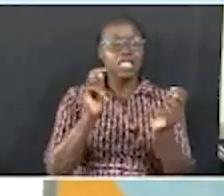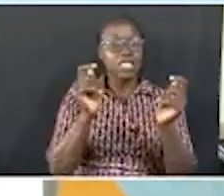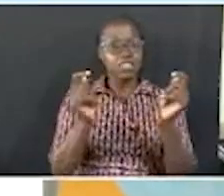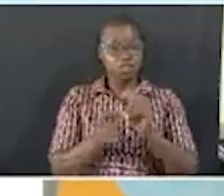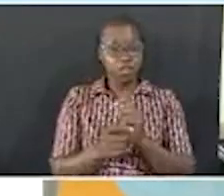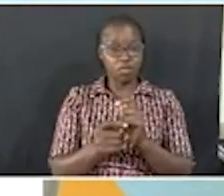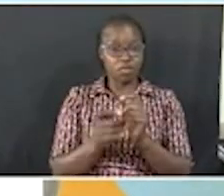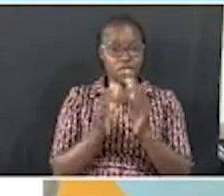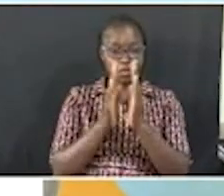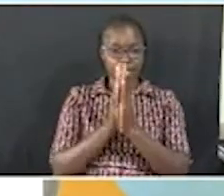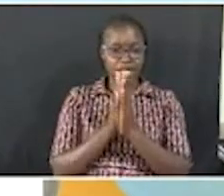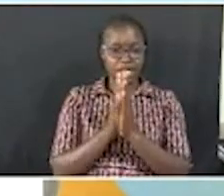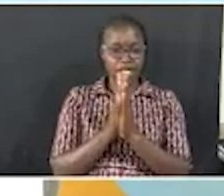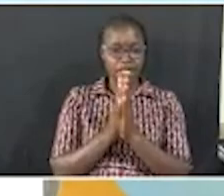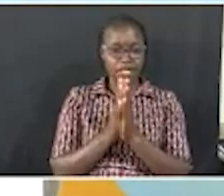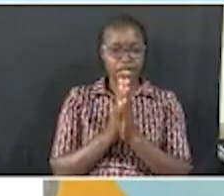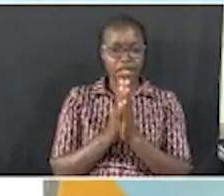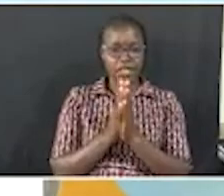Transforming prayer